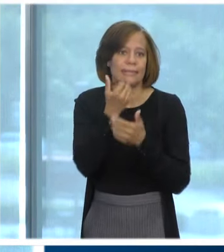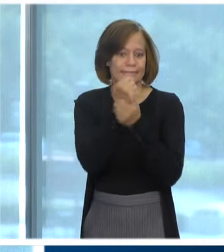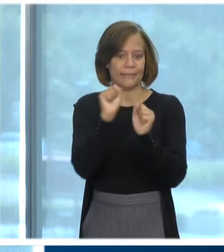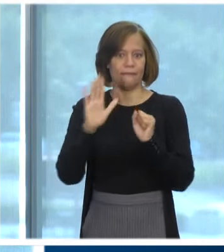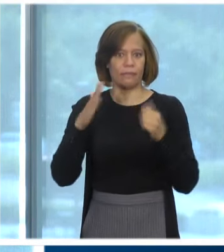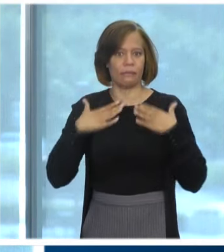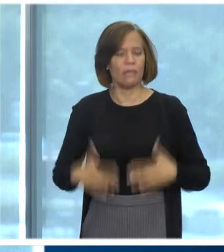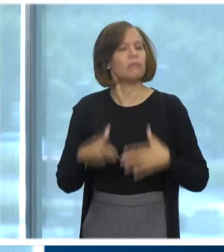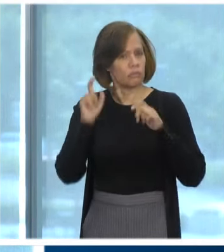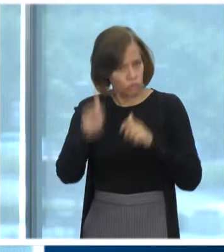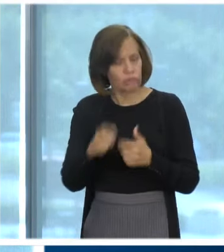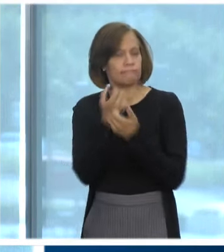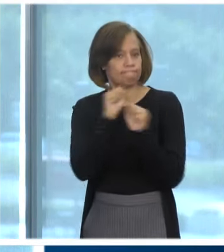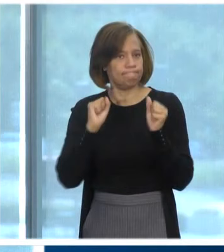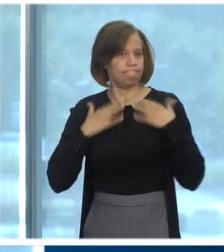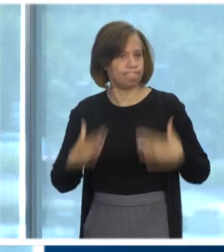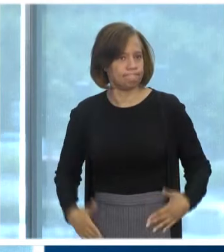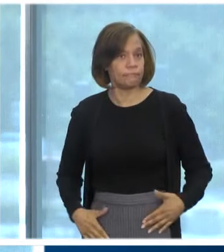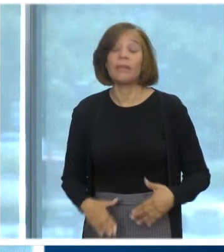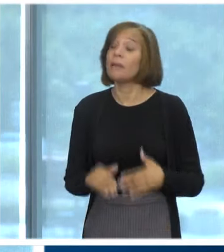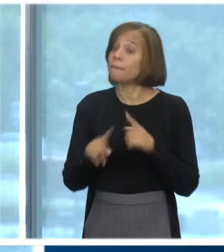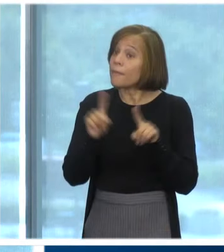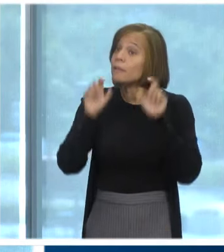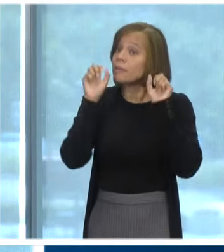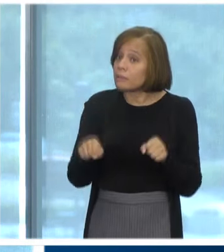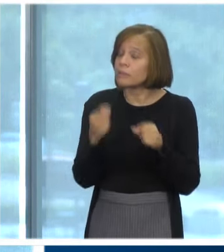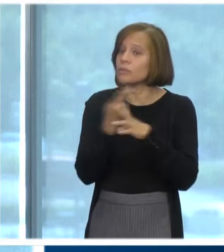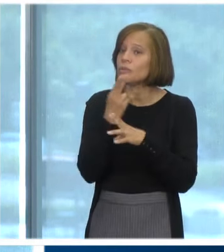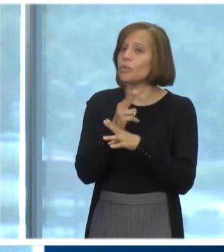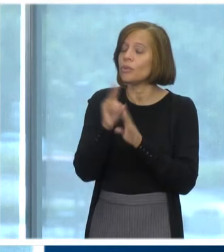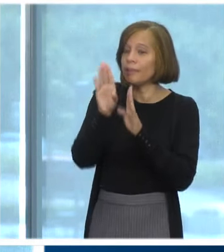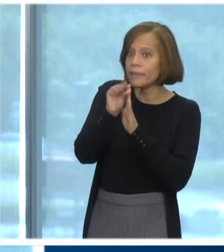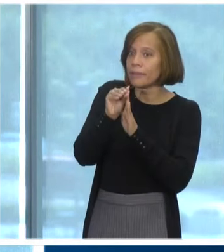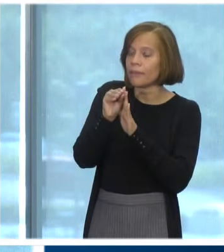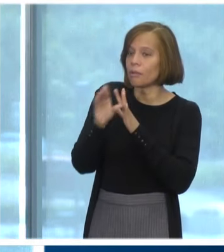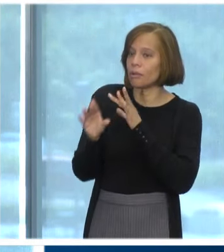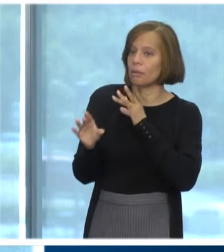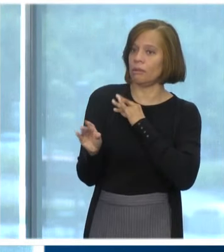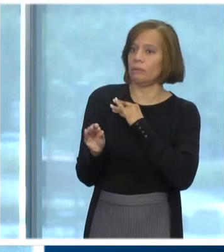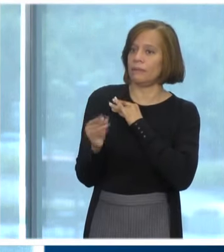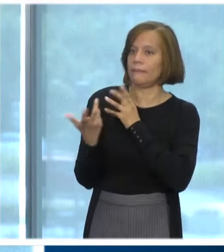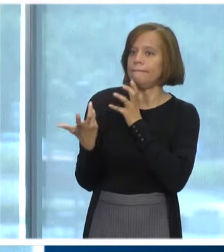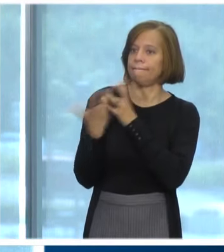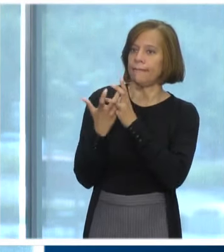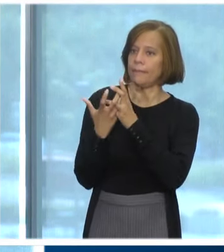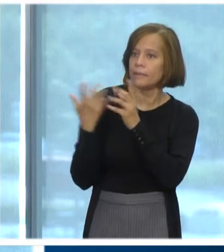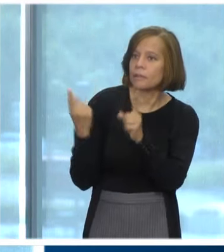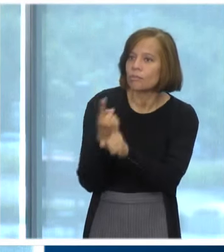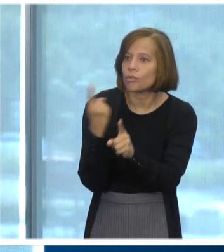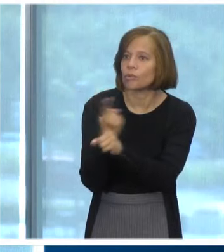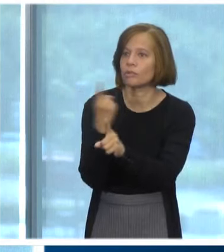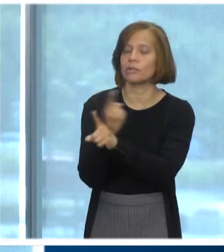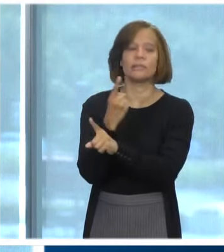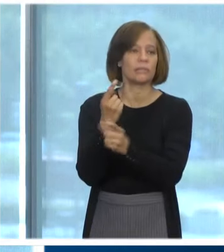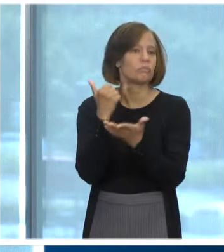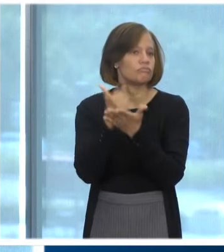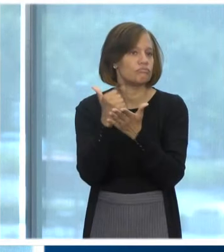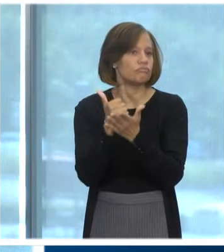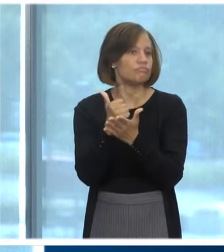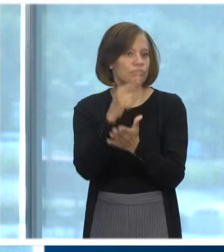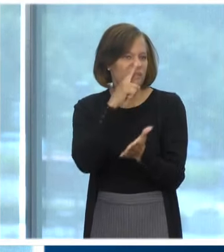officers should be equipped with body-worn cameras that can be worn with their riot gear and should be required to wear them to enable future investigators to be in a